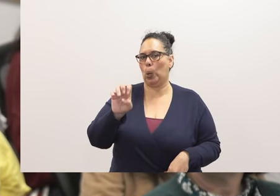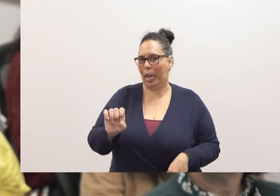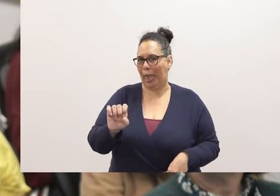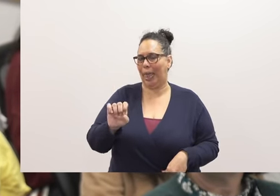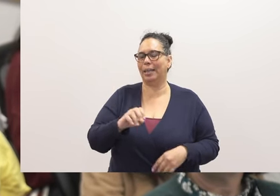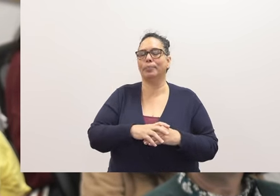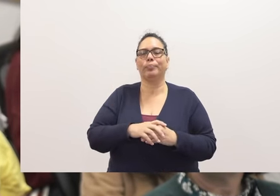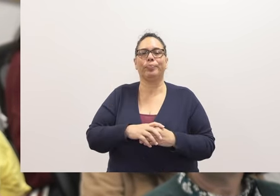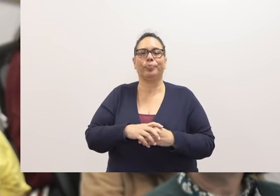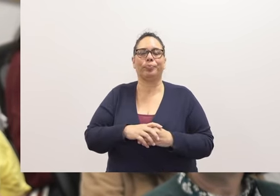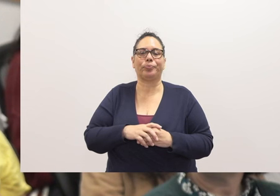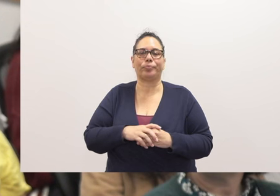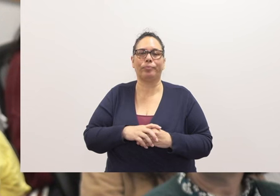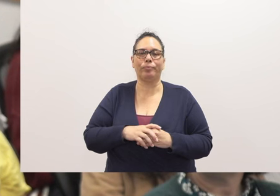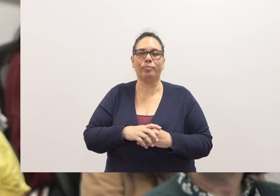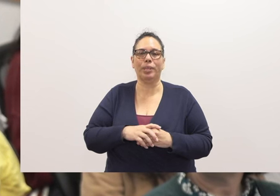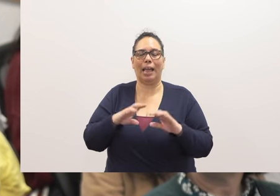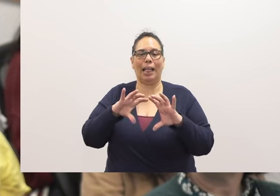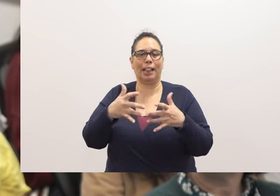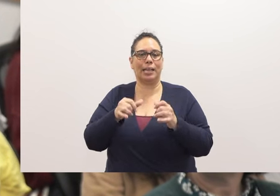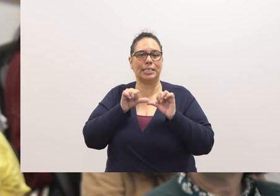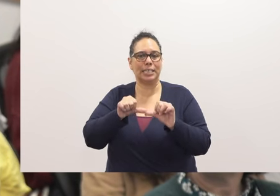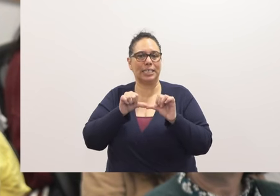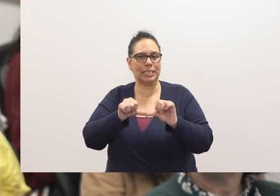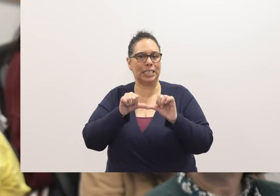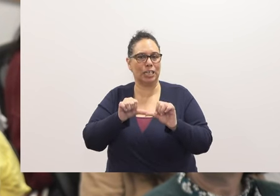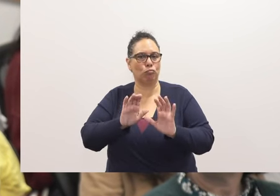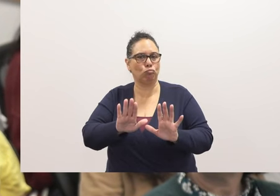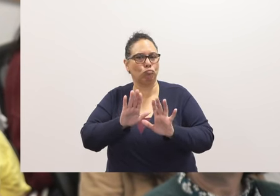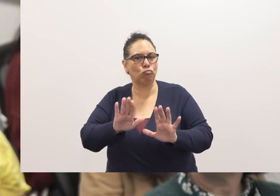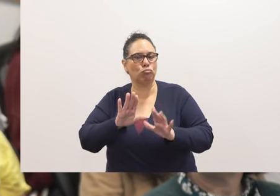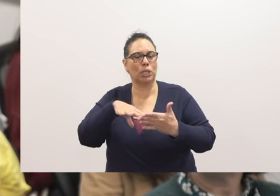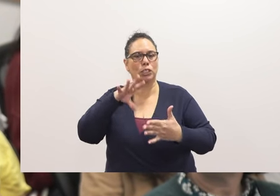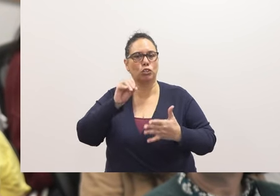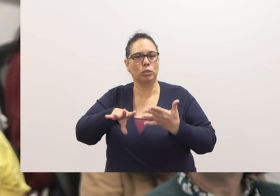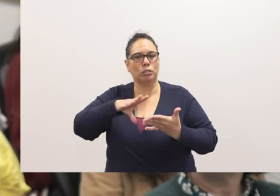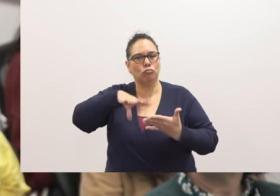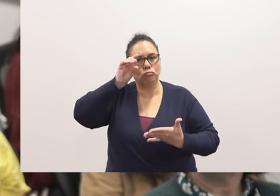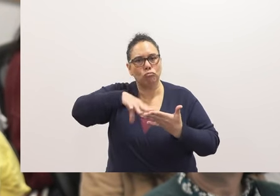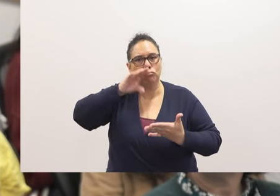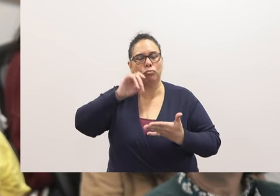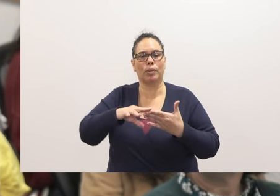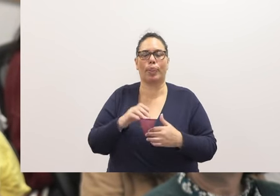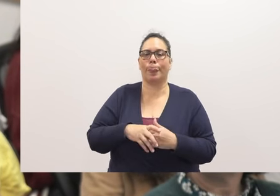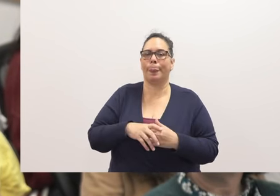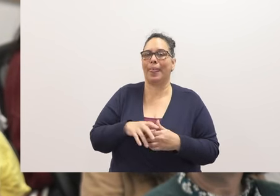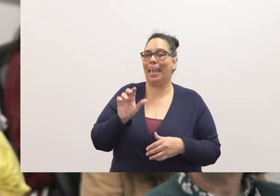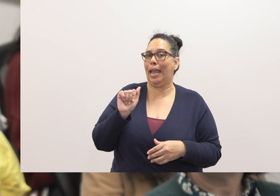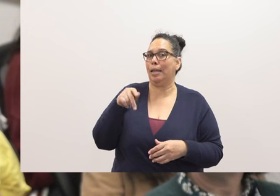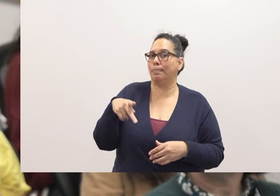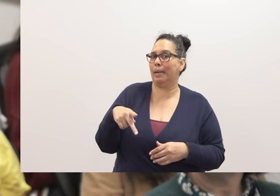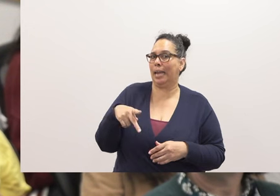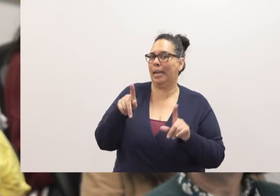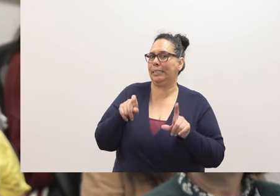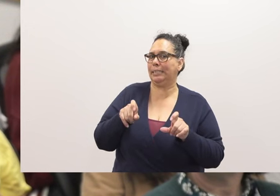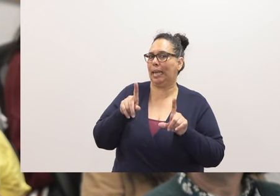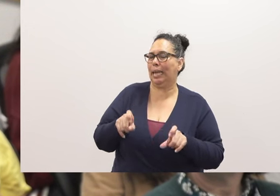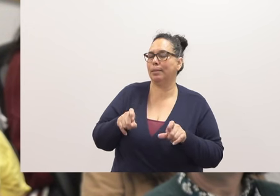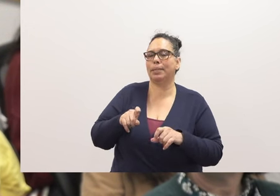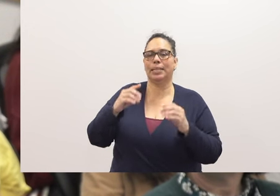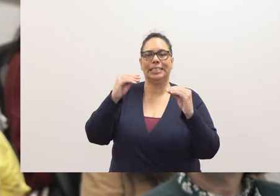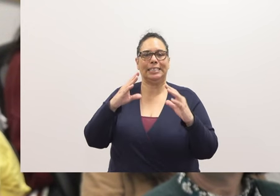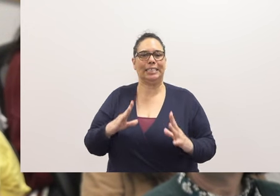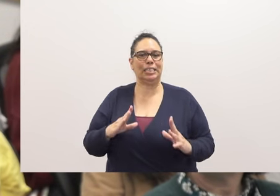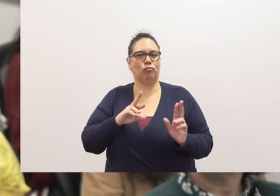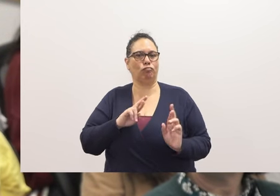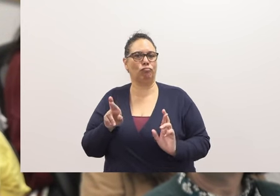CAMS. Classes continue to push students to learn and apply. With some AP exams coming up, our teachers prepare the students